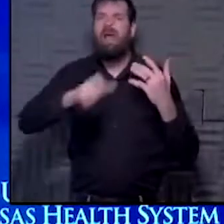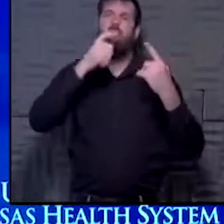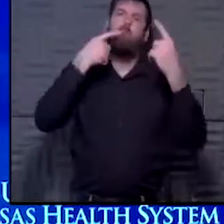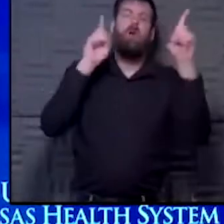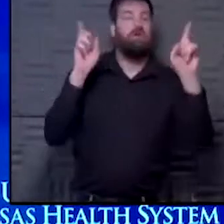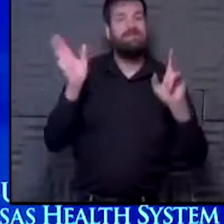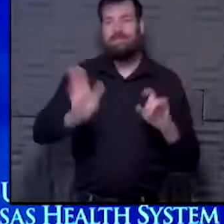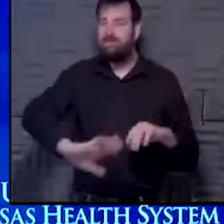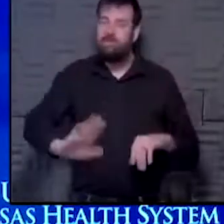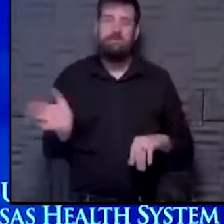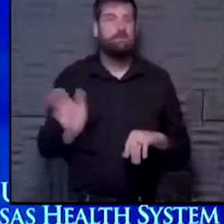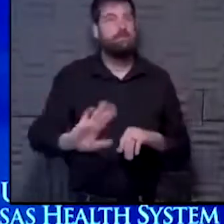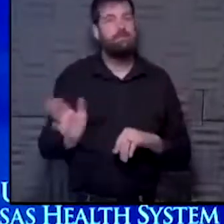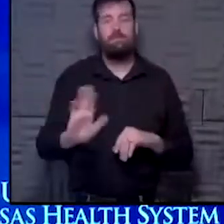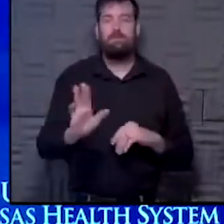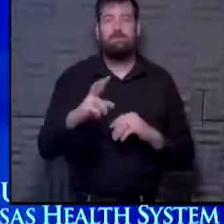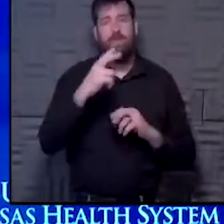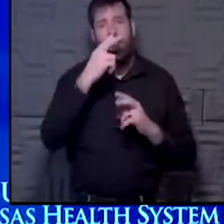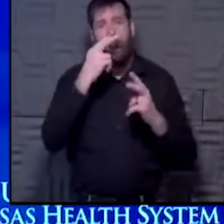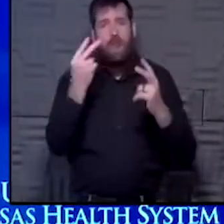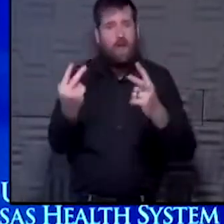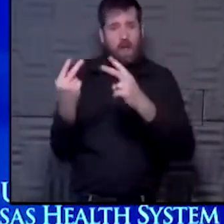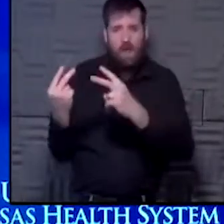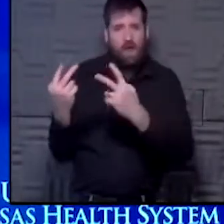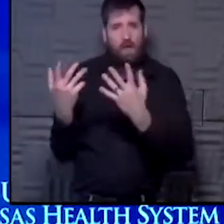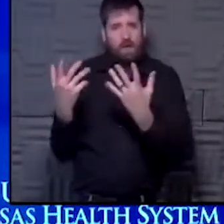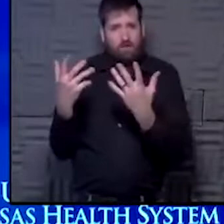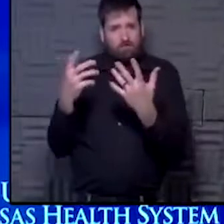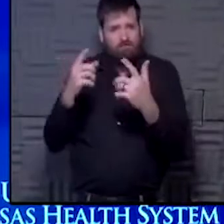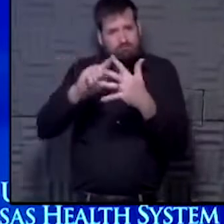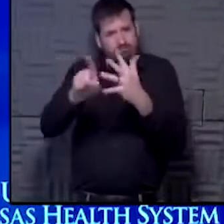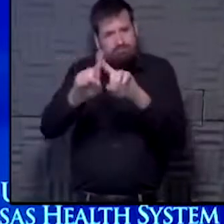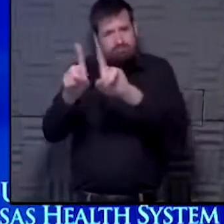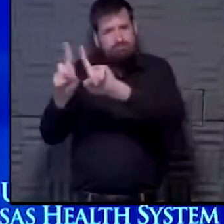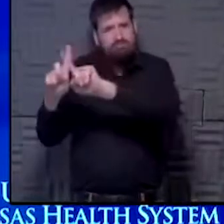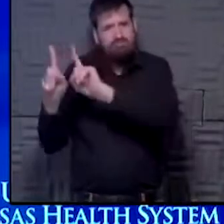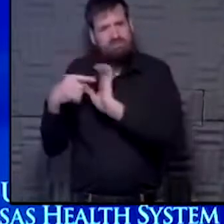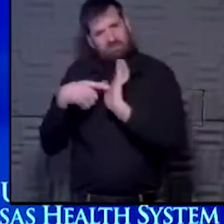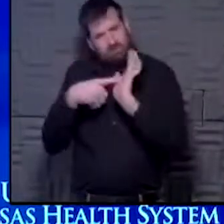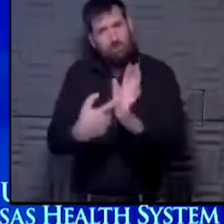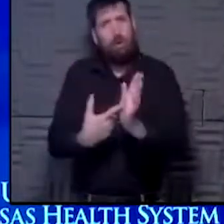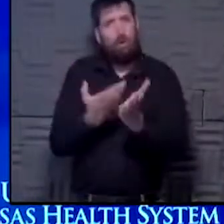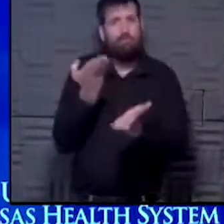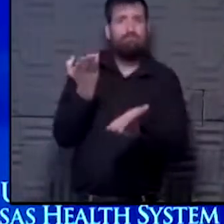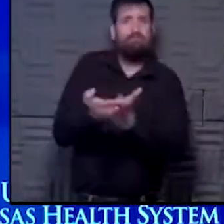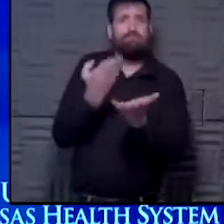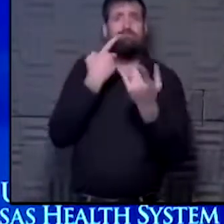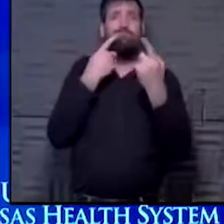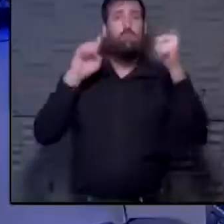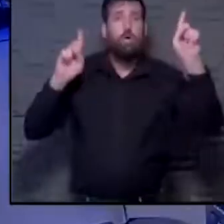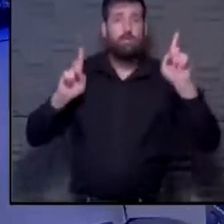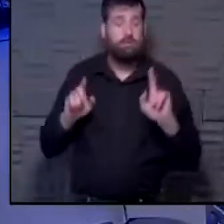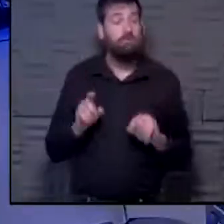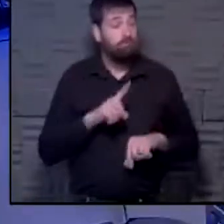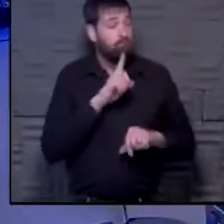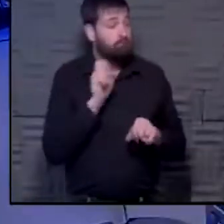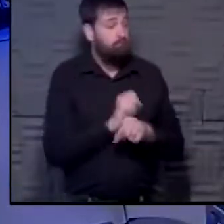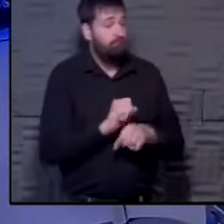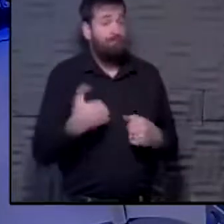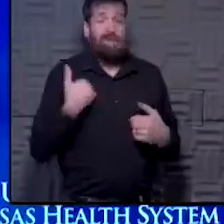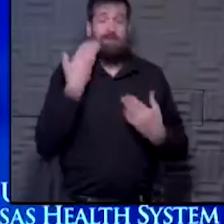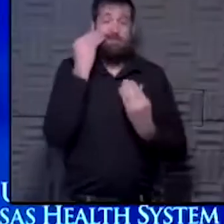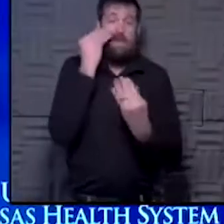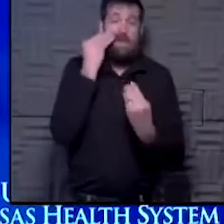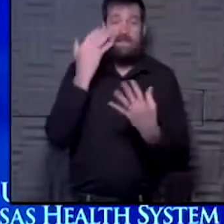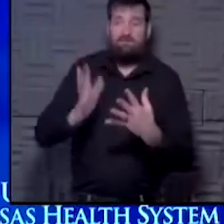are not bad. Look how good all these other measures of infection are showing you and how effective it's been. And we actually have data.